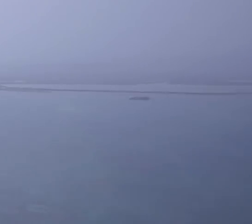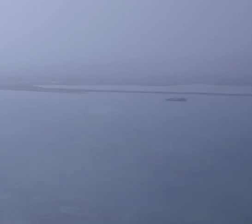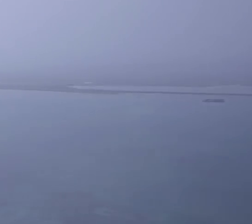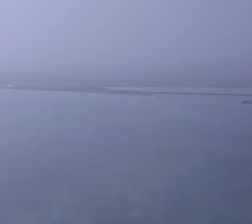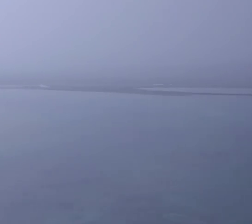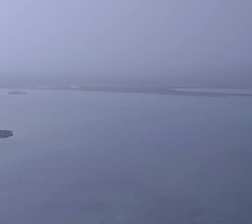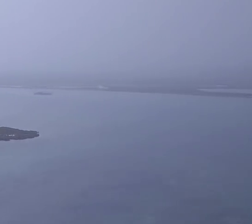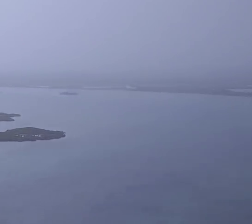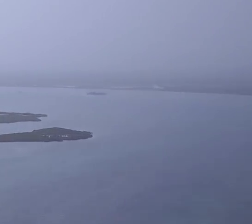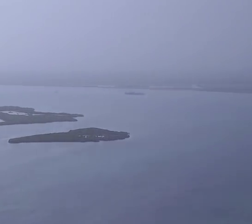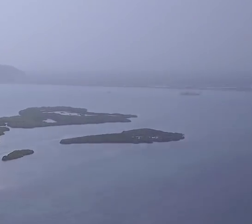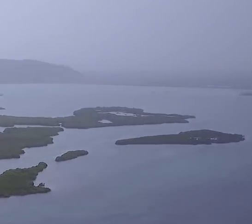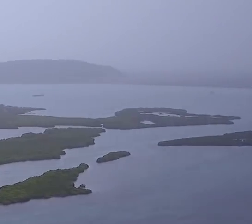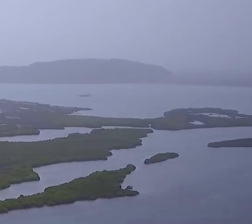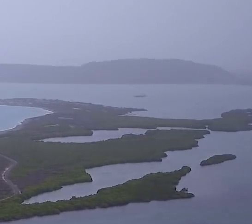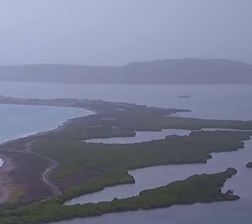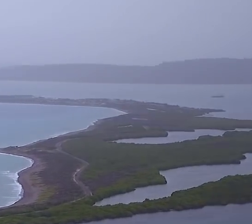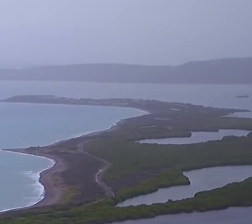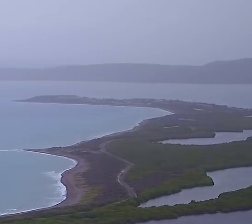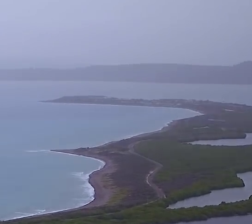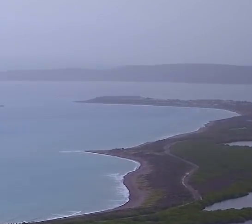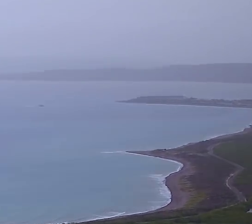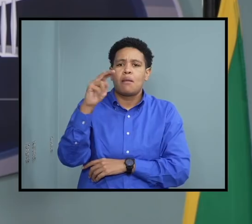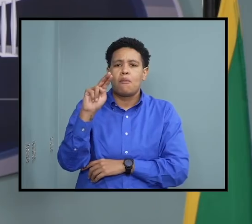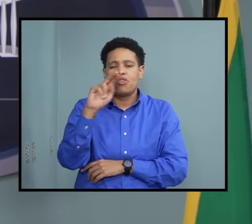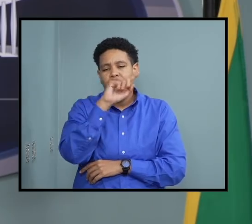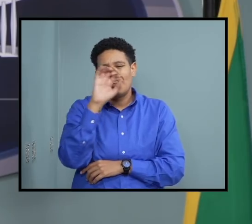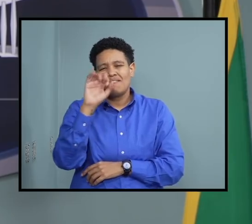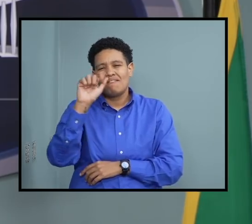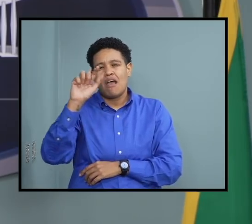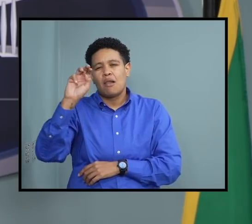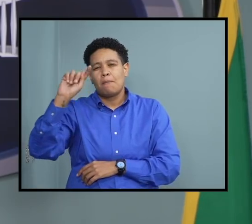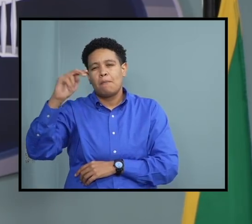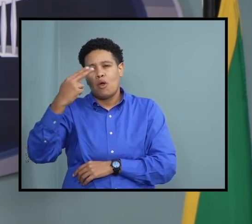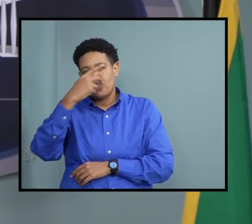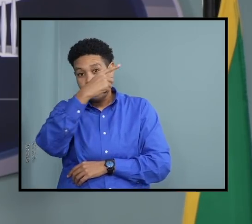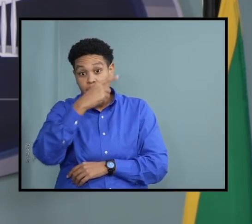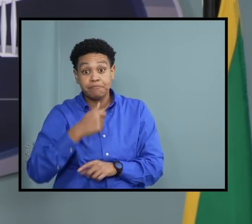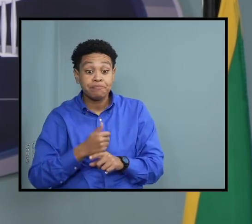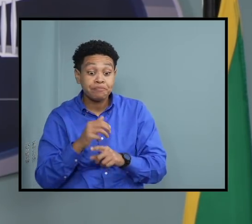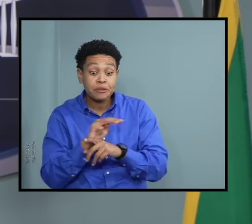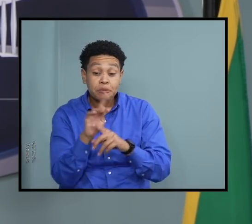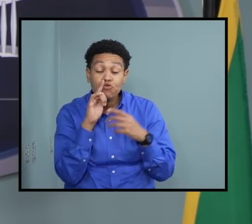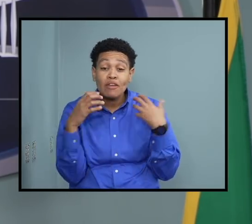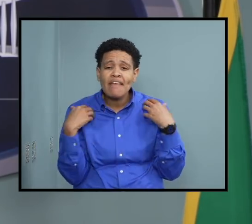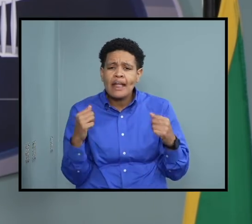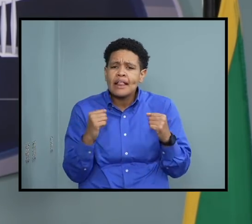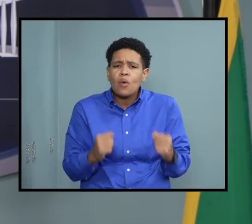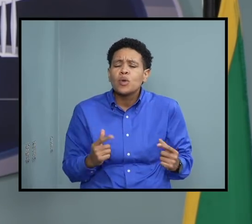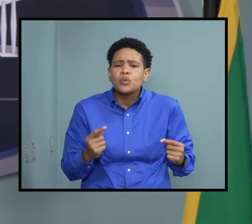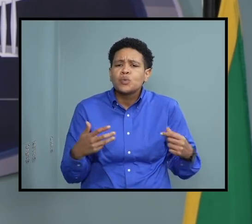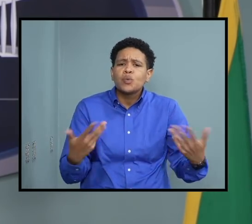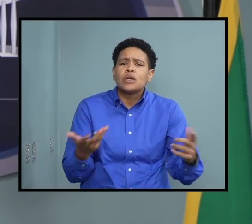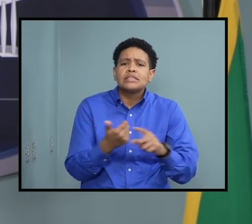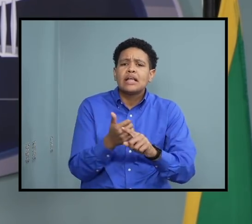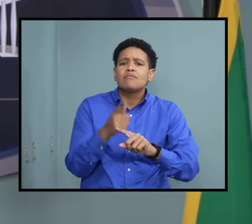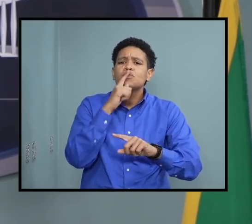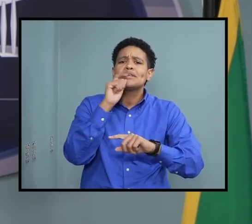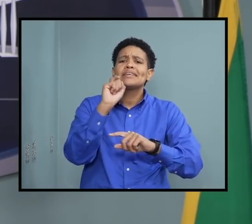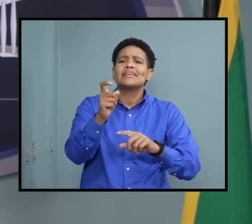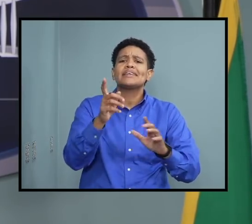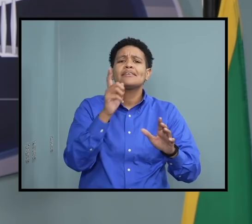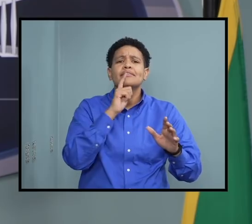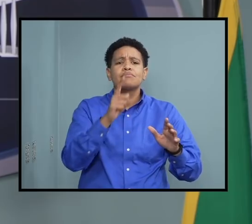the protocols for the disembarking of Jamaicans. The Ministry of Health and Wellness will create a